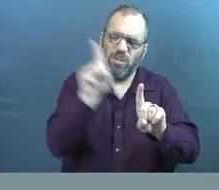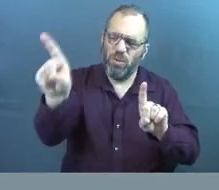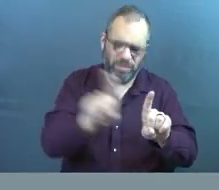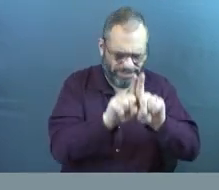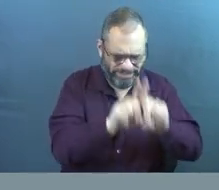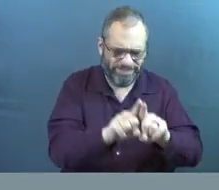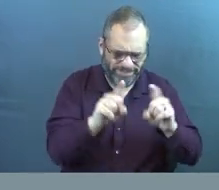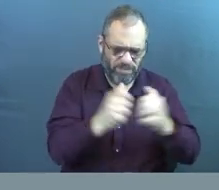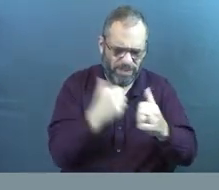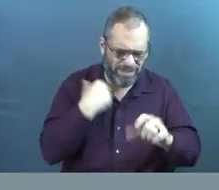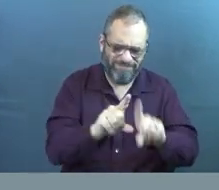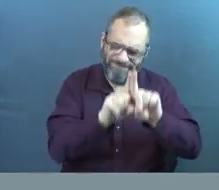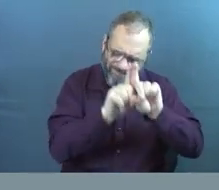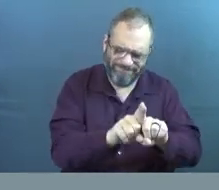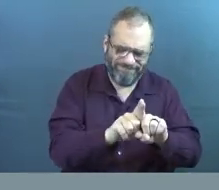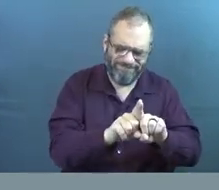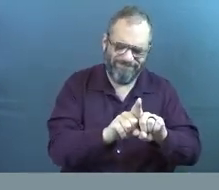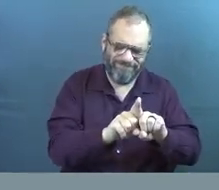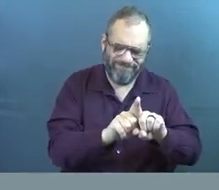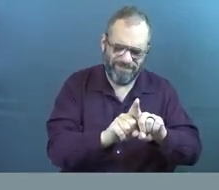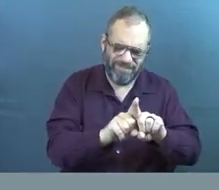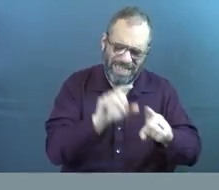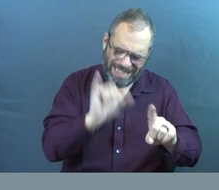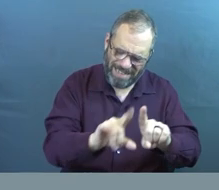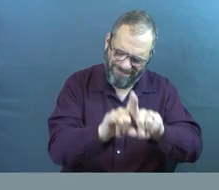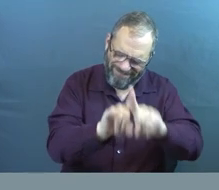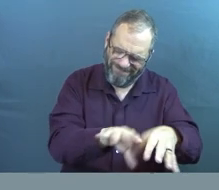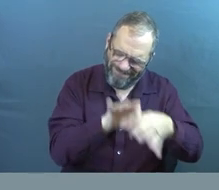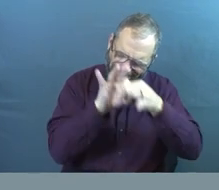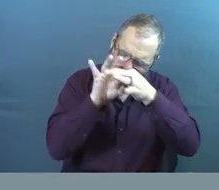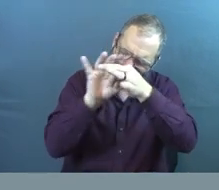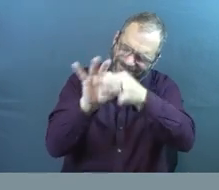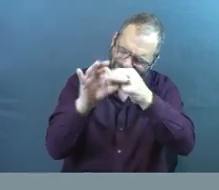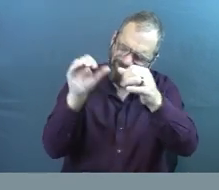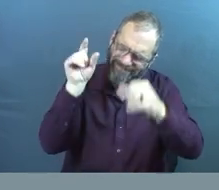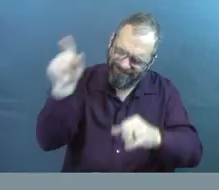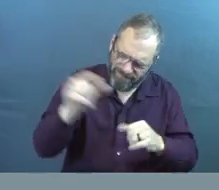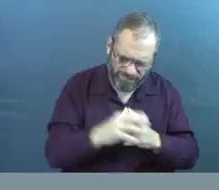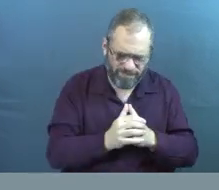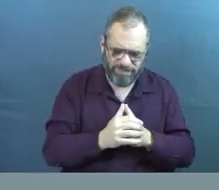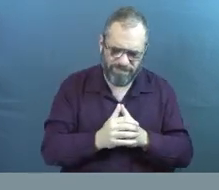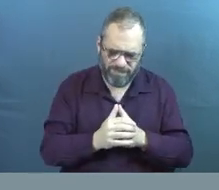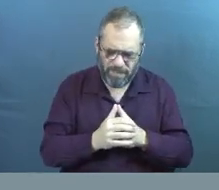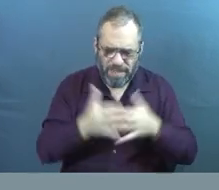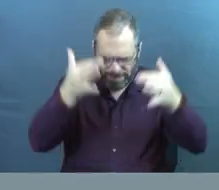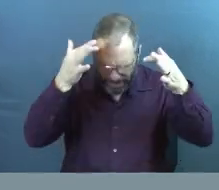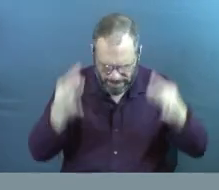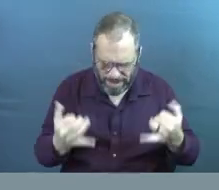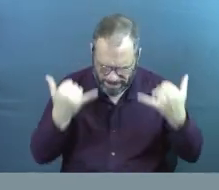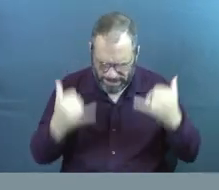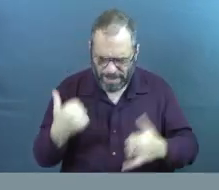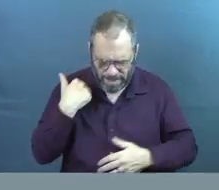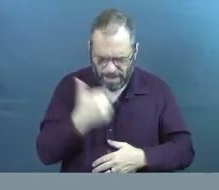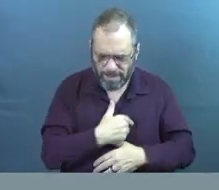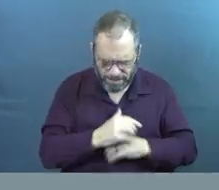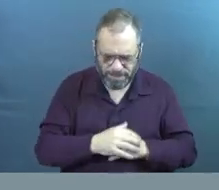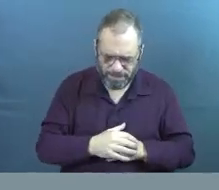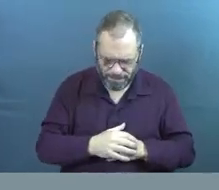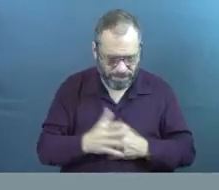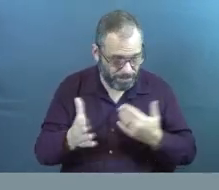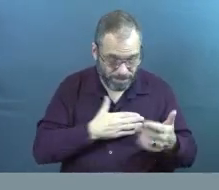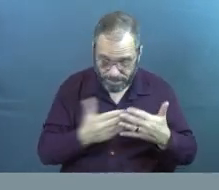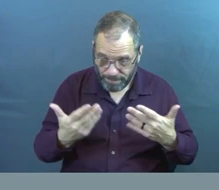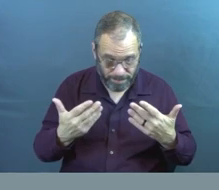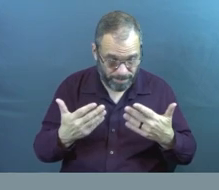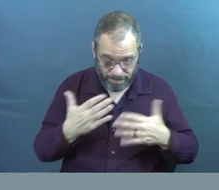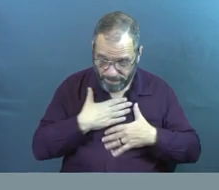heart's desire is to be close. It's all about this relationship with you. Let us choose that, God. Let us take